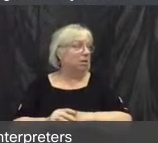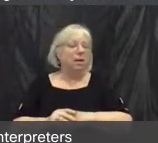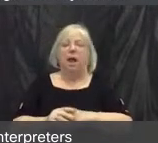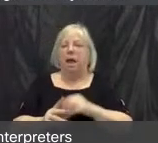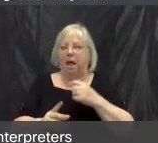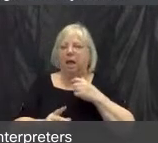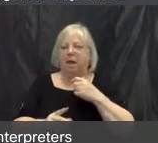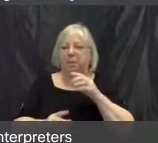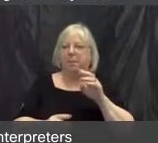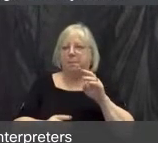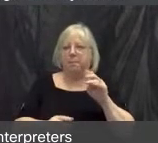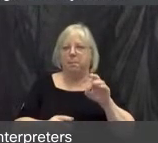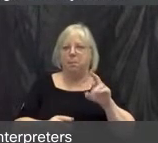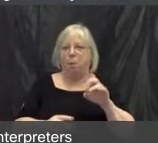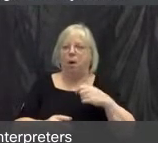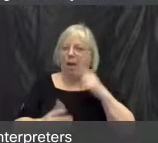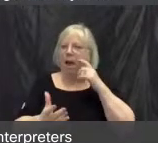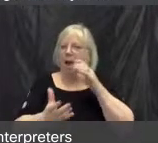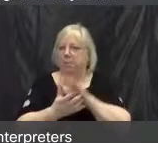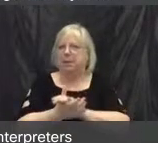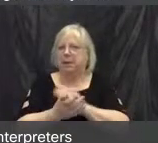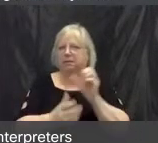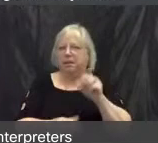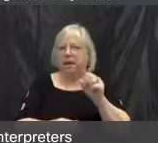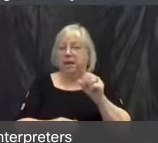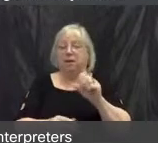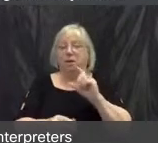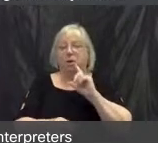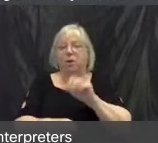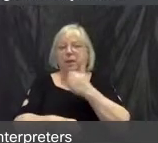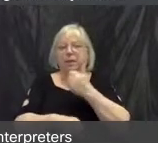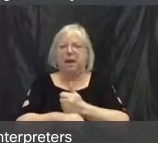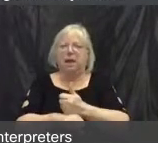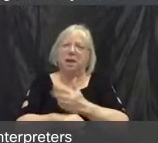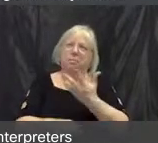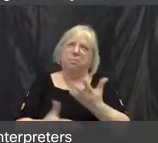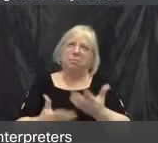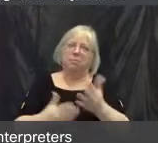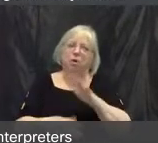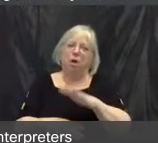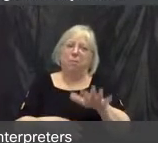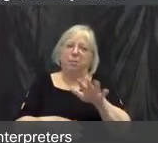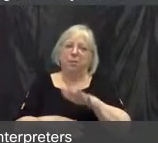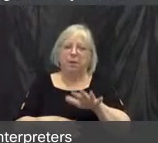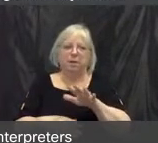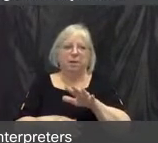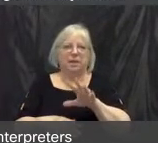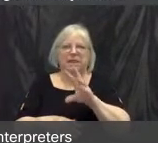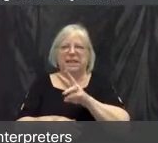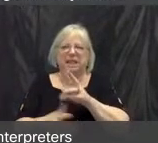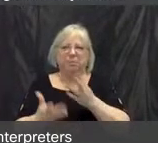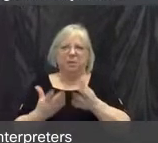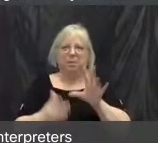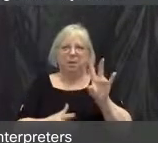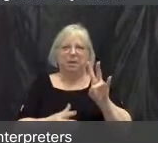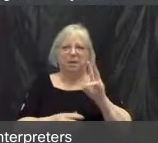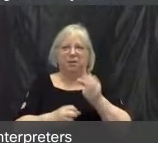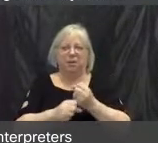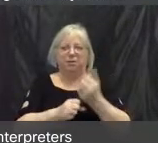I believe it does. We put it in place probably 6-7 years